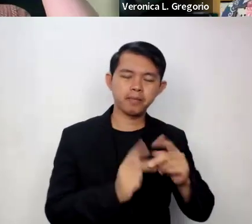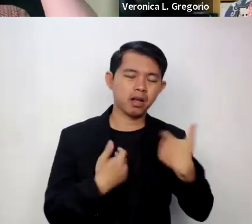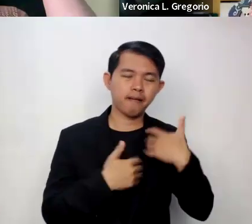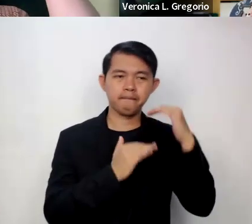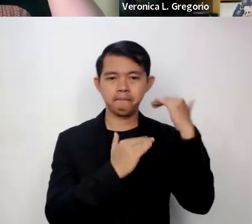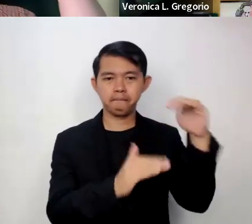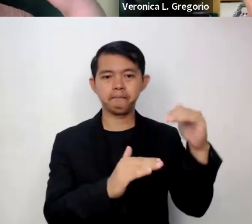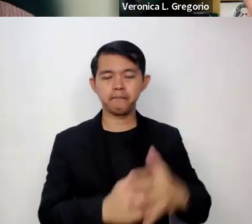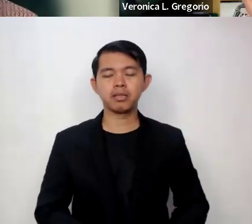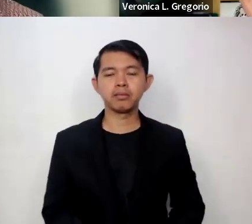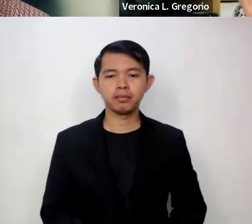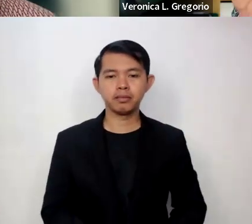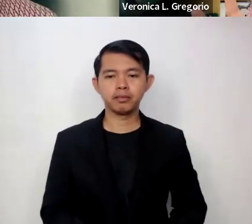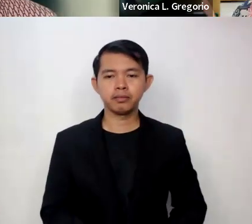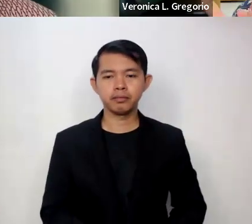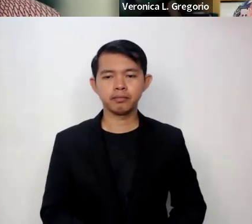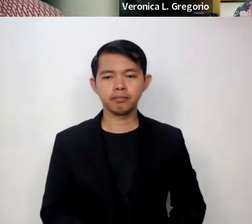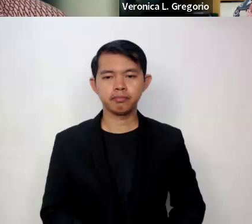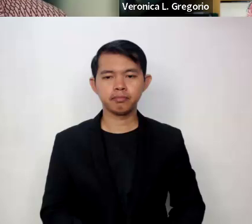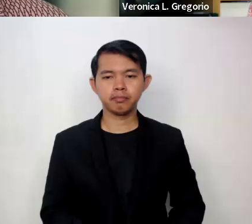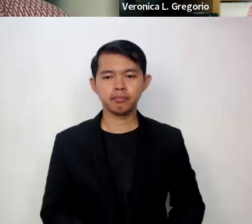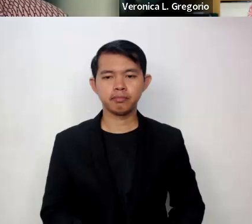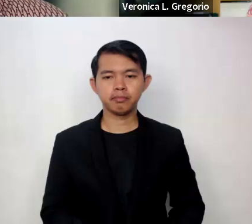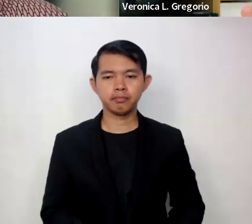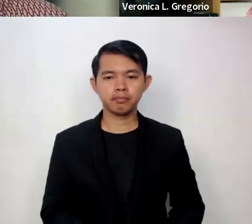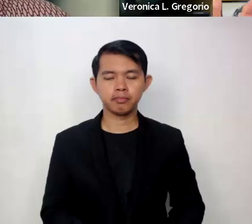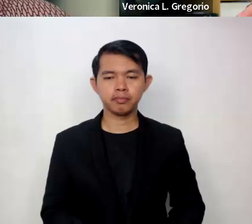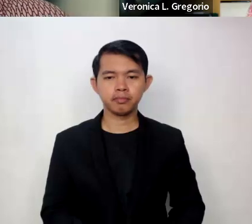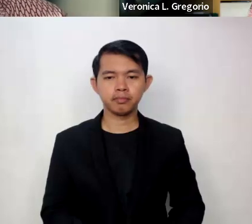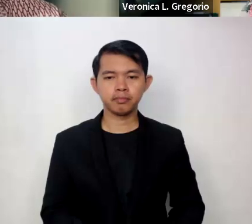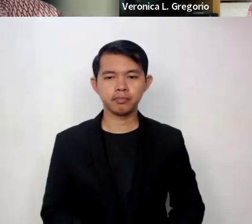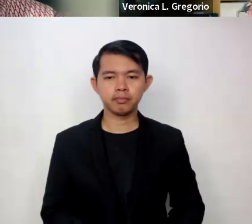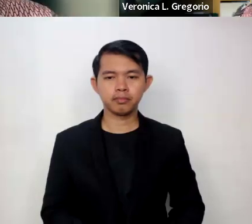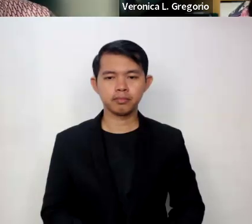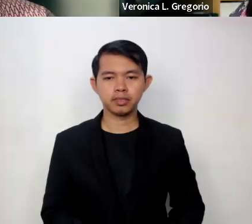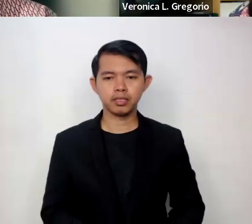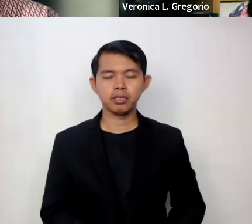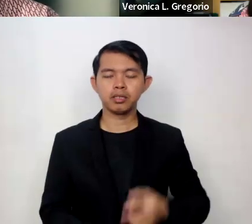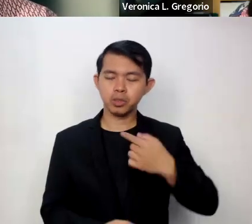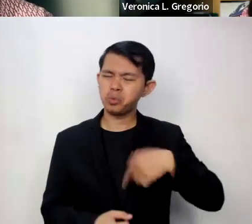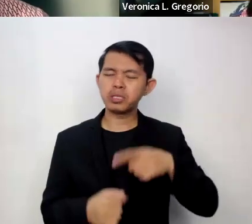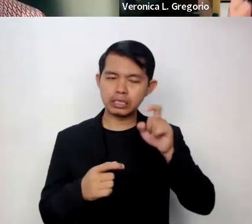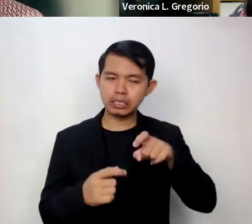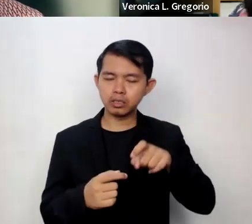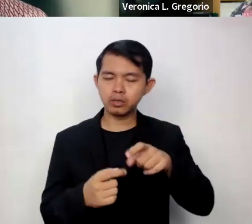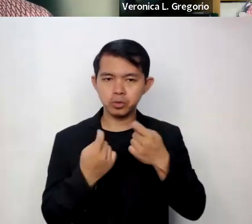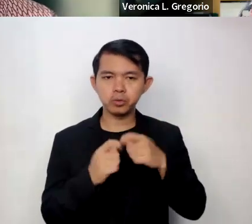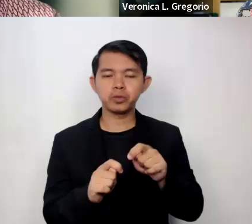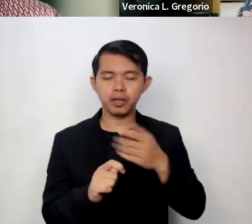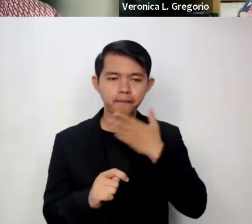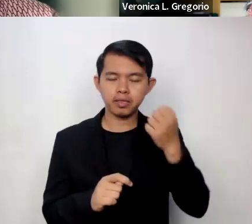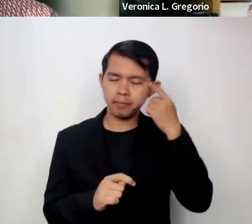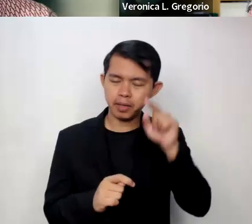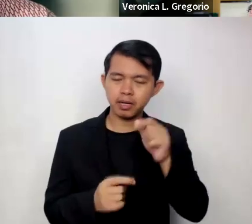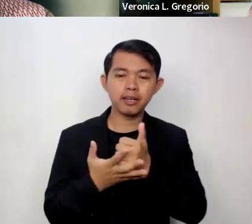that, I think it's just about us trying really our best to center the voices